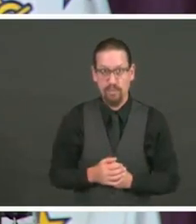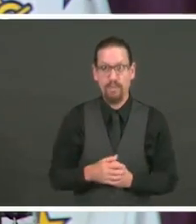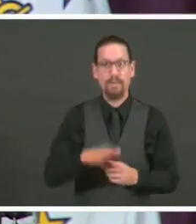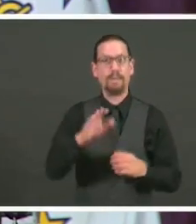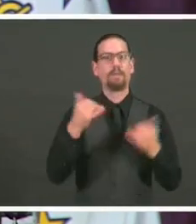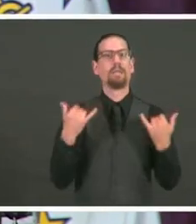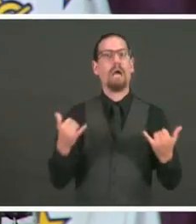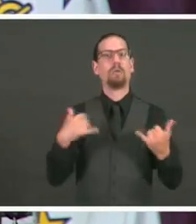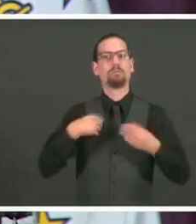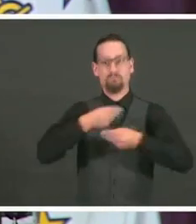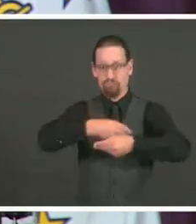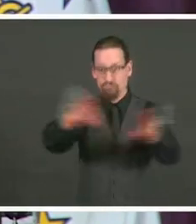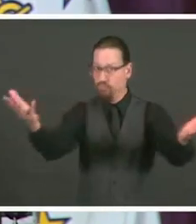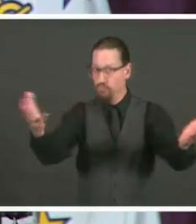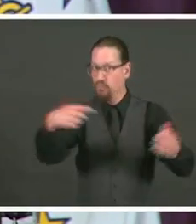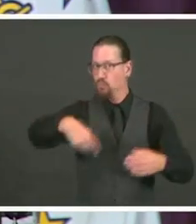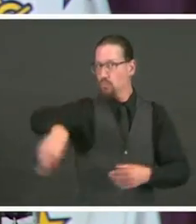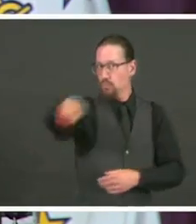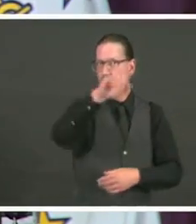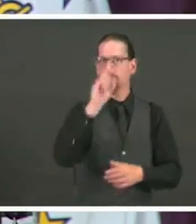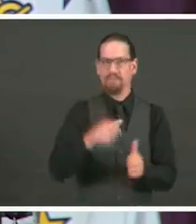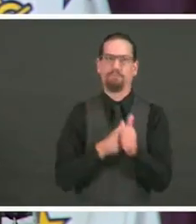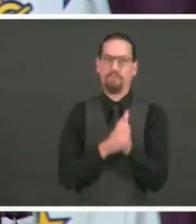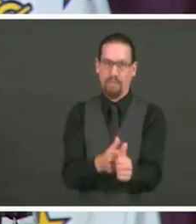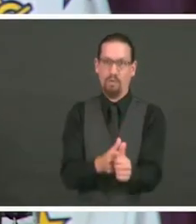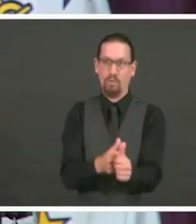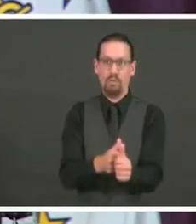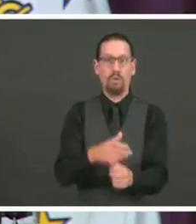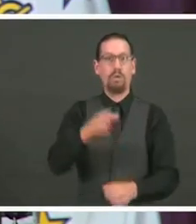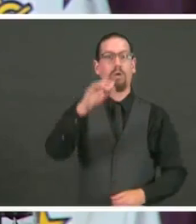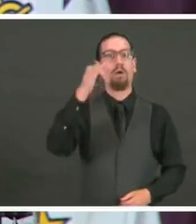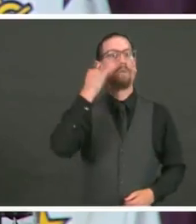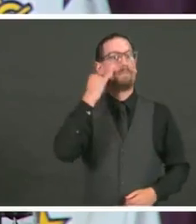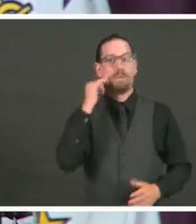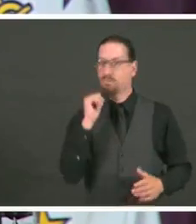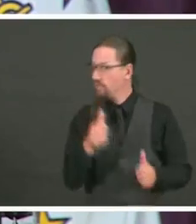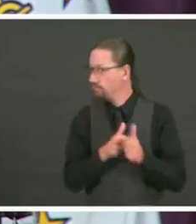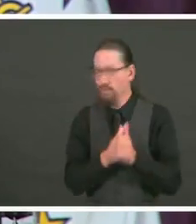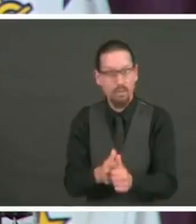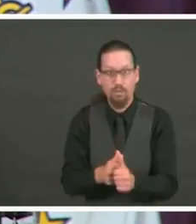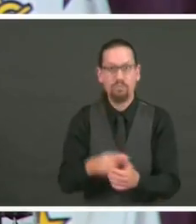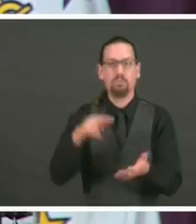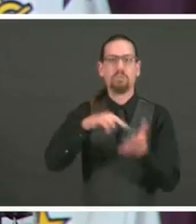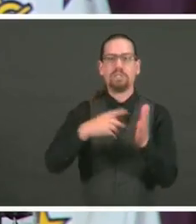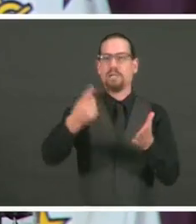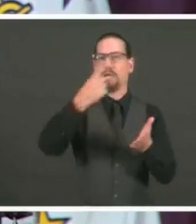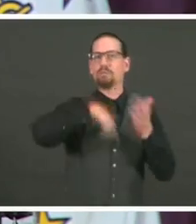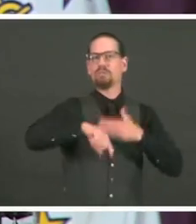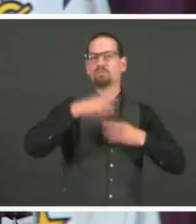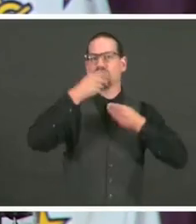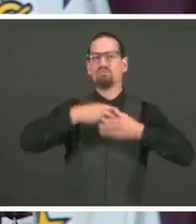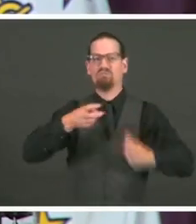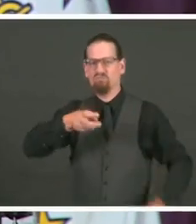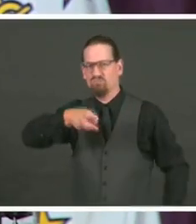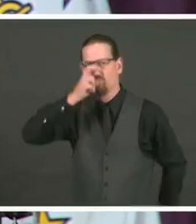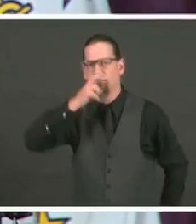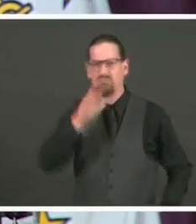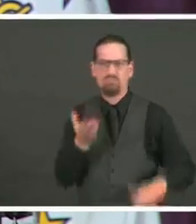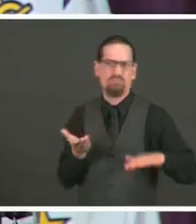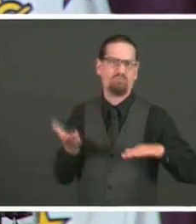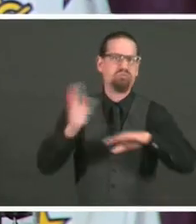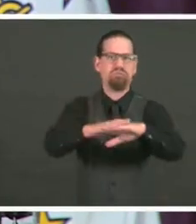I'll be back with much more restrictive rules, just like you're seeing everywhere else. Can't go to the beach in Florida, can't go to the water park in